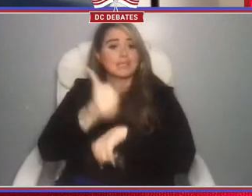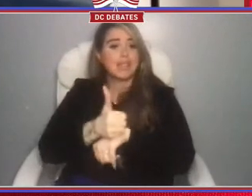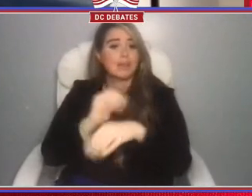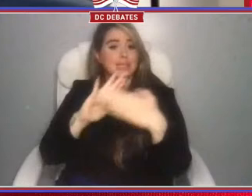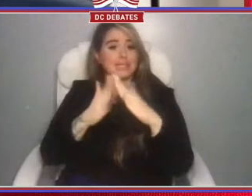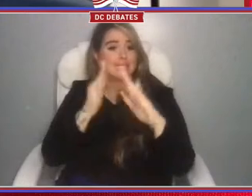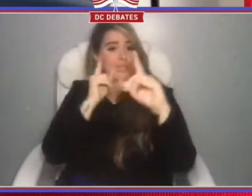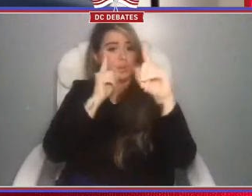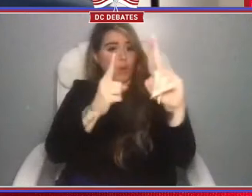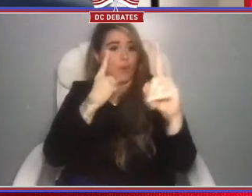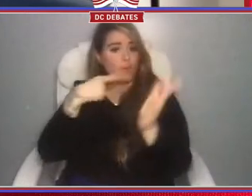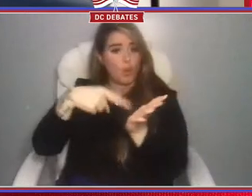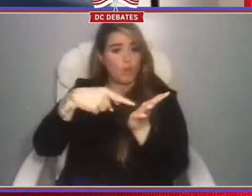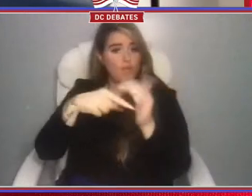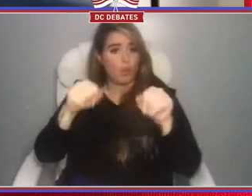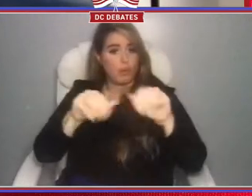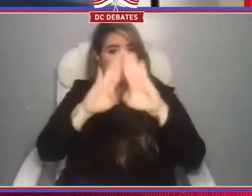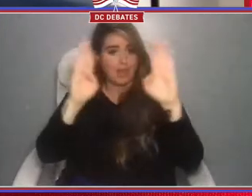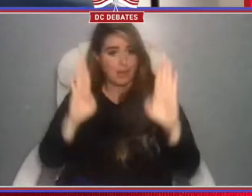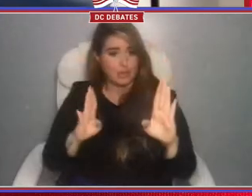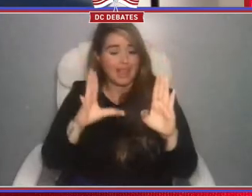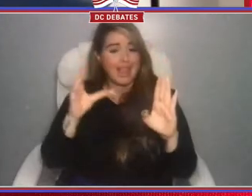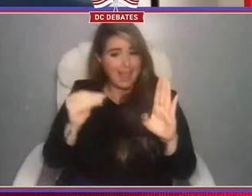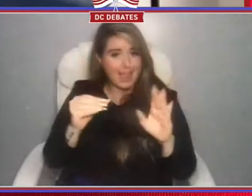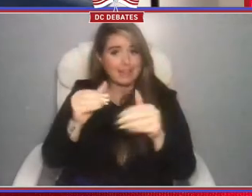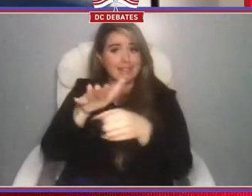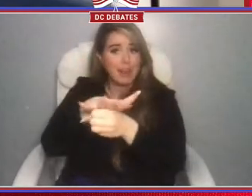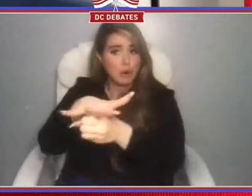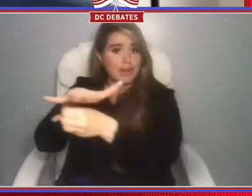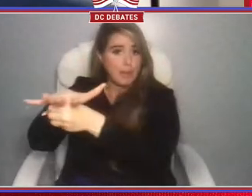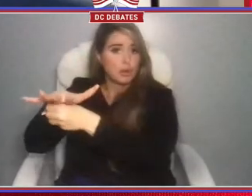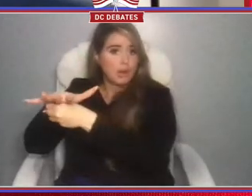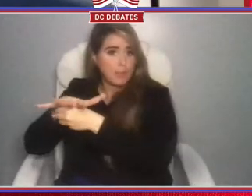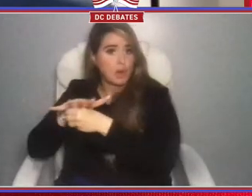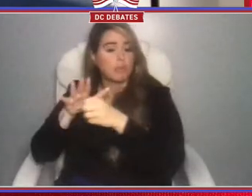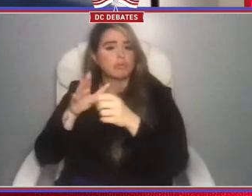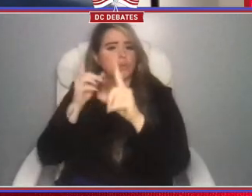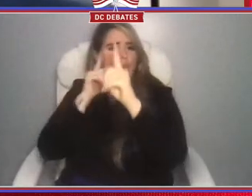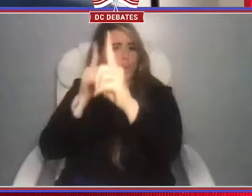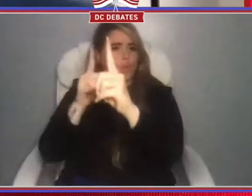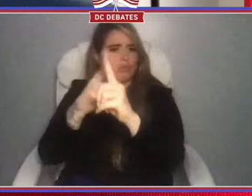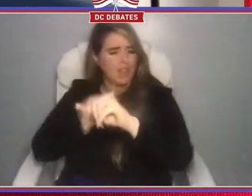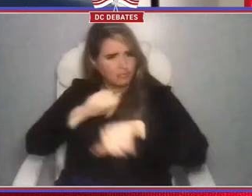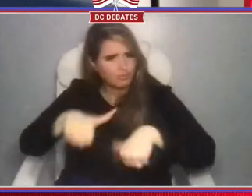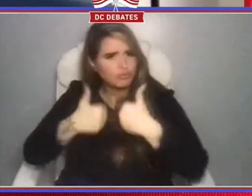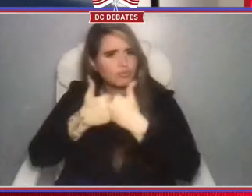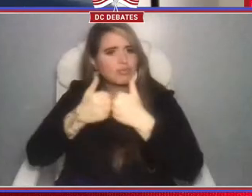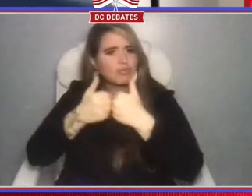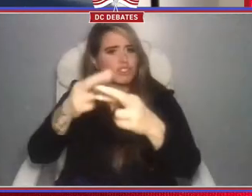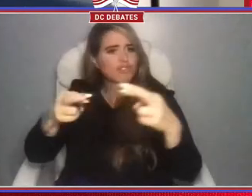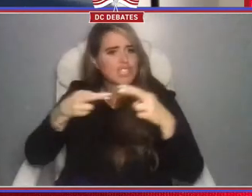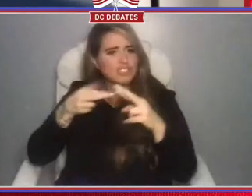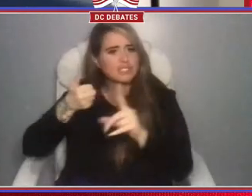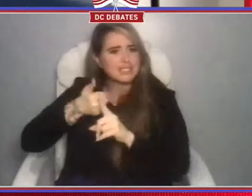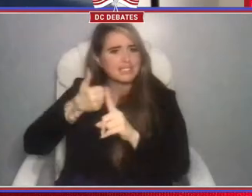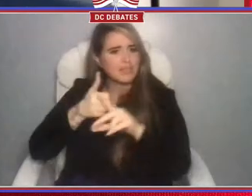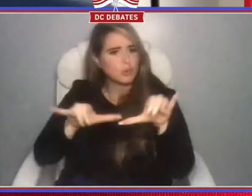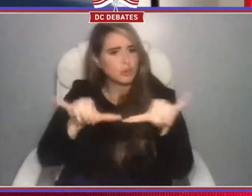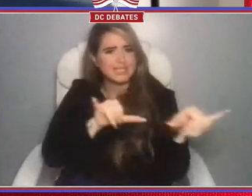but a neighborhood by neighborhood goal. I actually challenged the region to do the same at the Regional Council